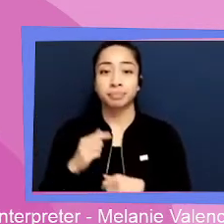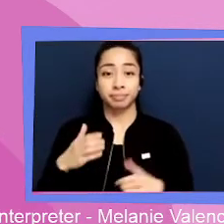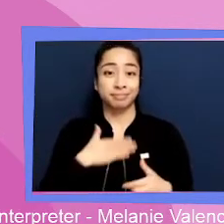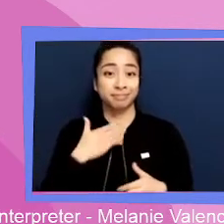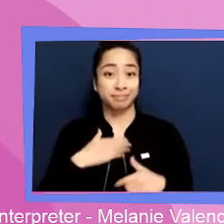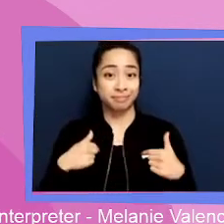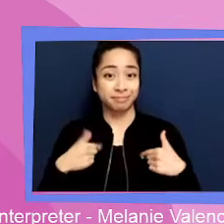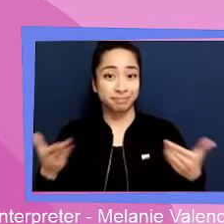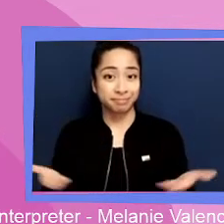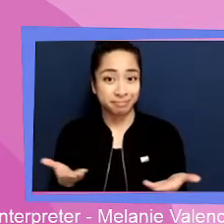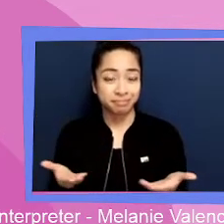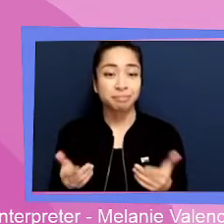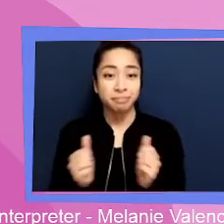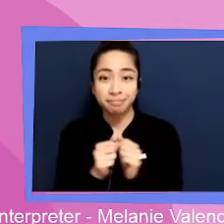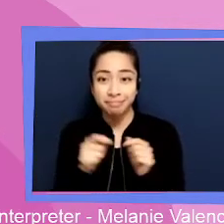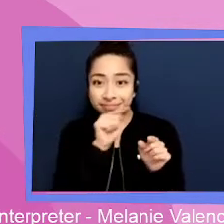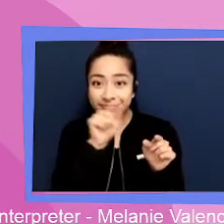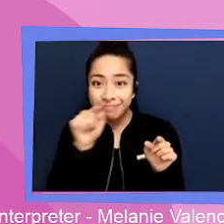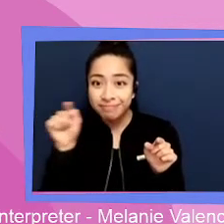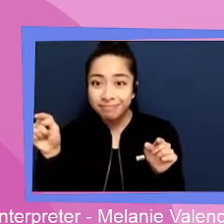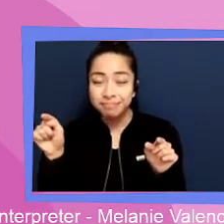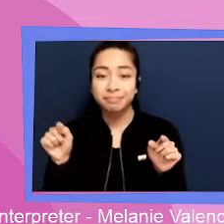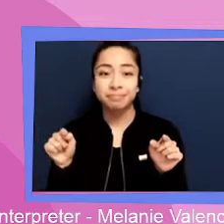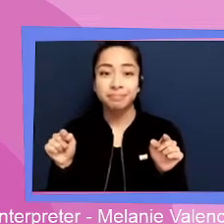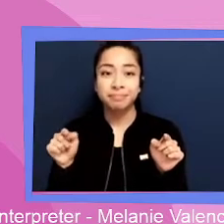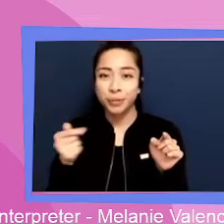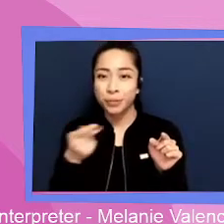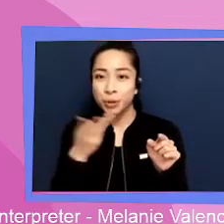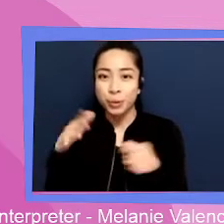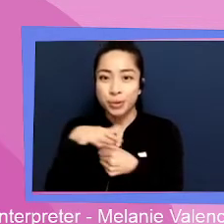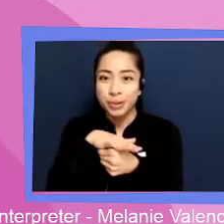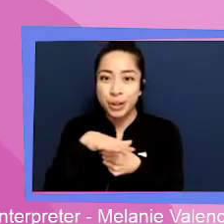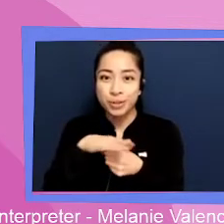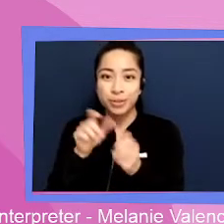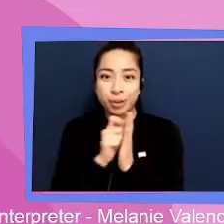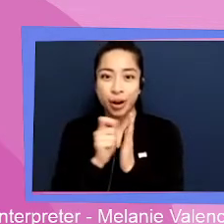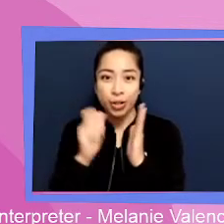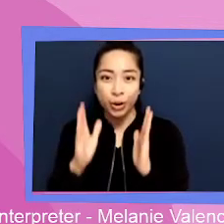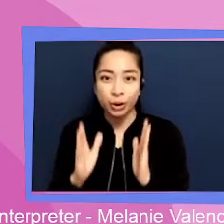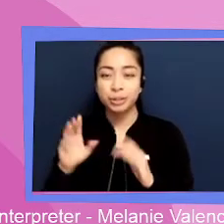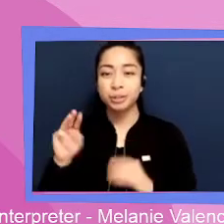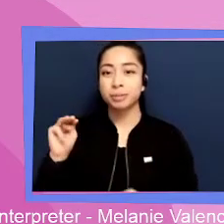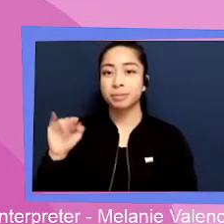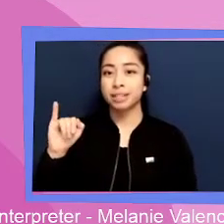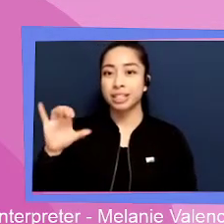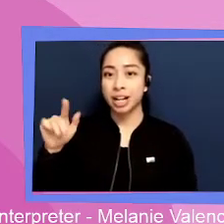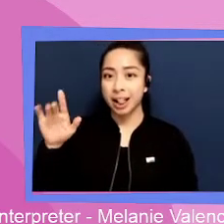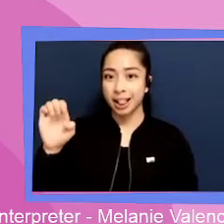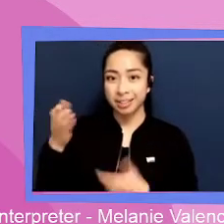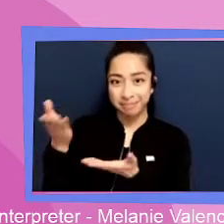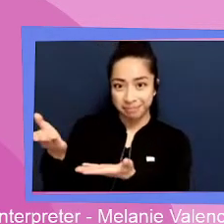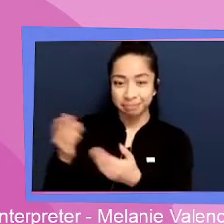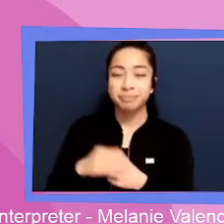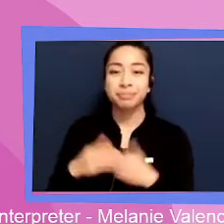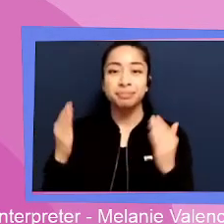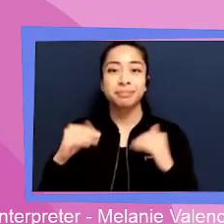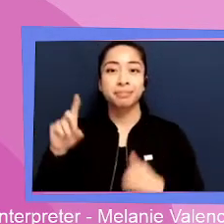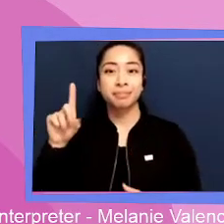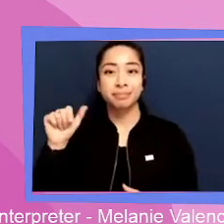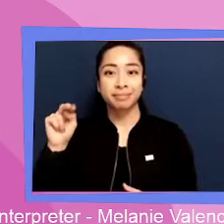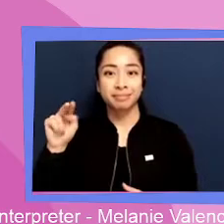I'm here with a few local authors. We've got Michelle Osgood, Danny